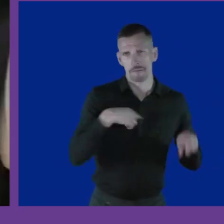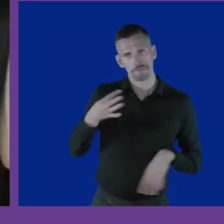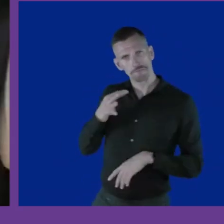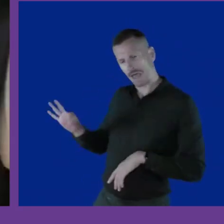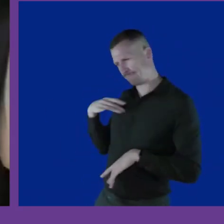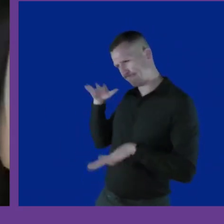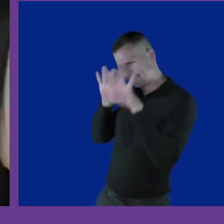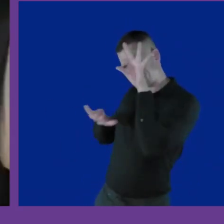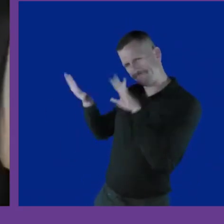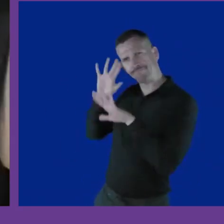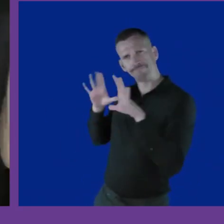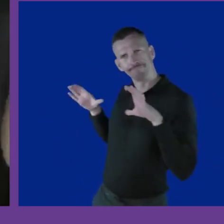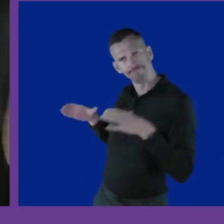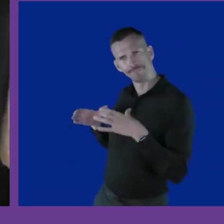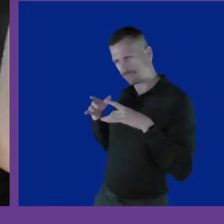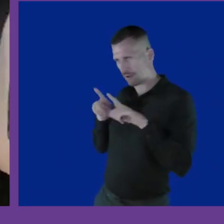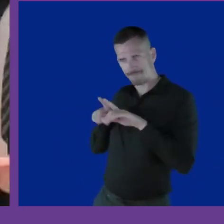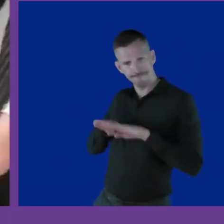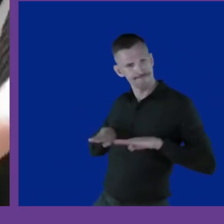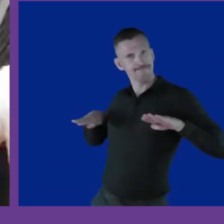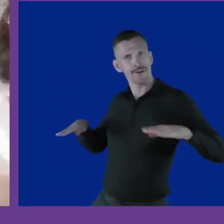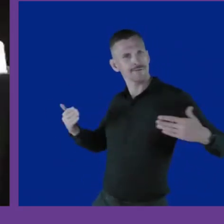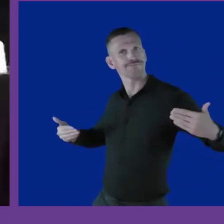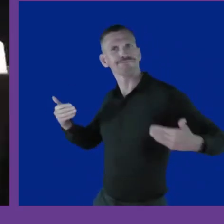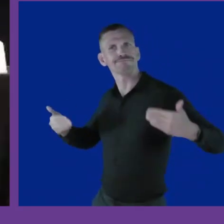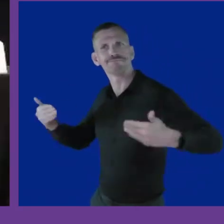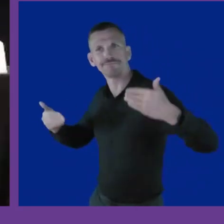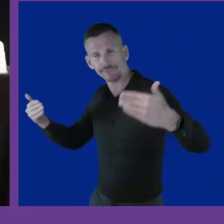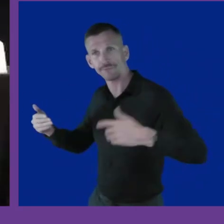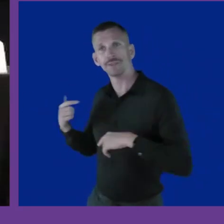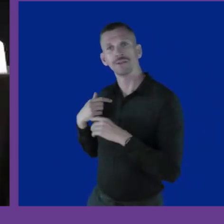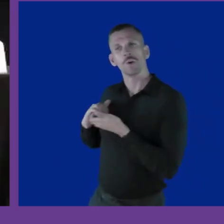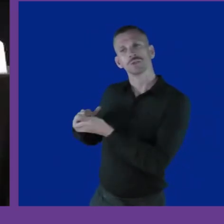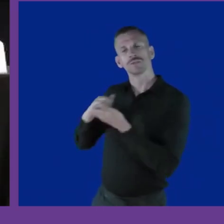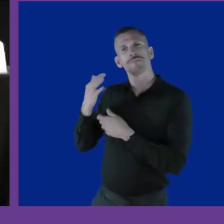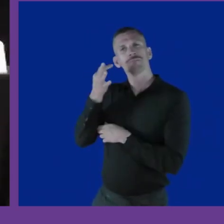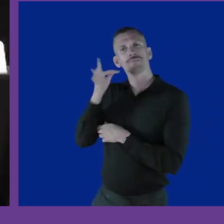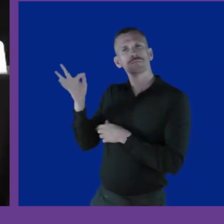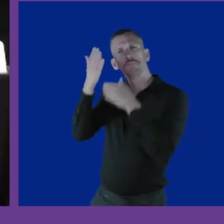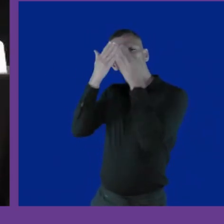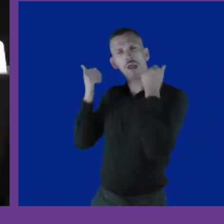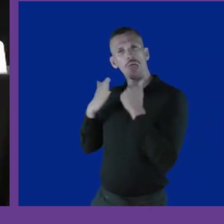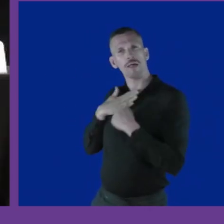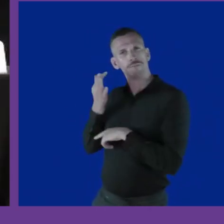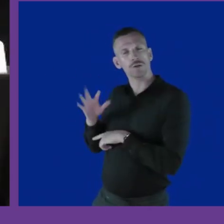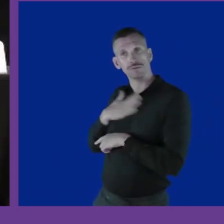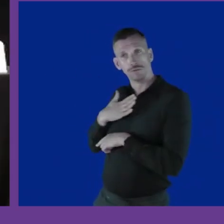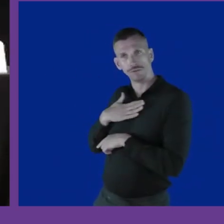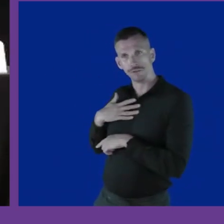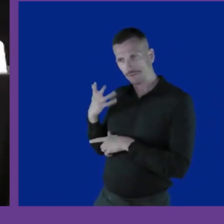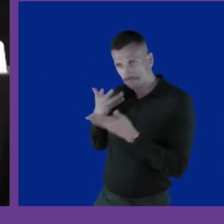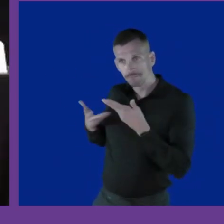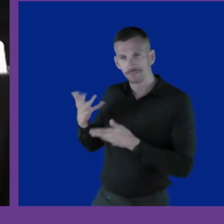time we meet. Thank you. Perfect. And then there was one other comment, and then we close the